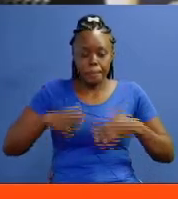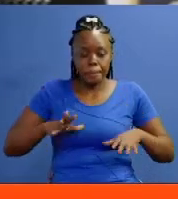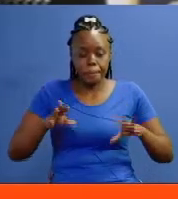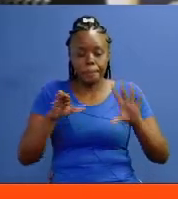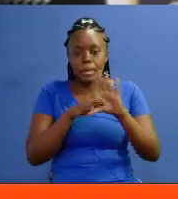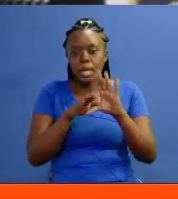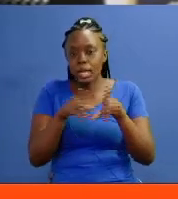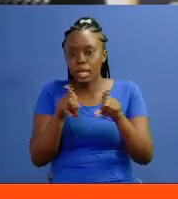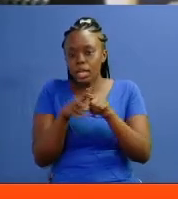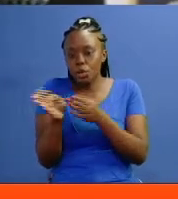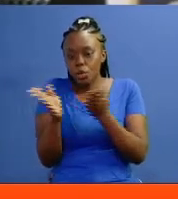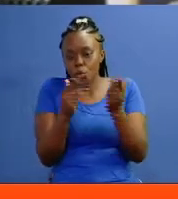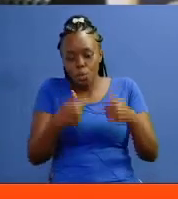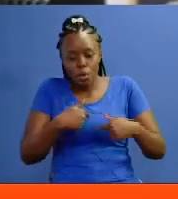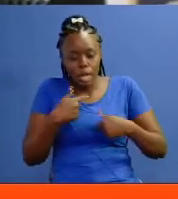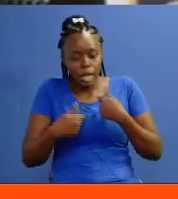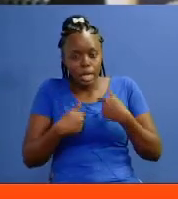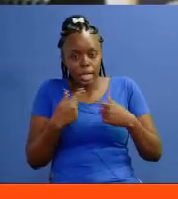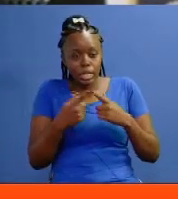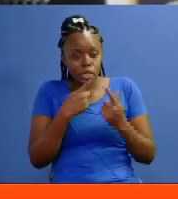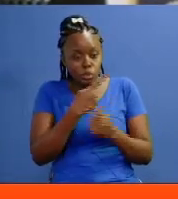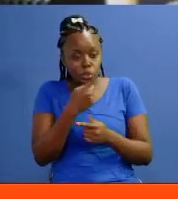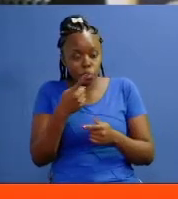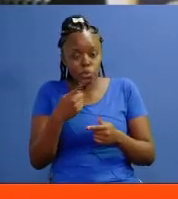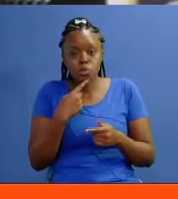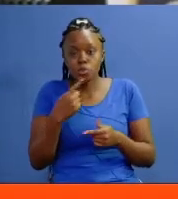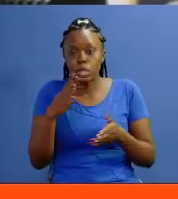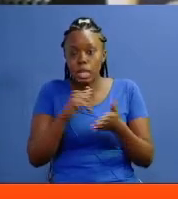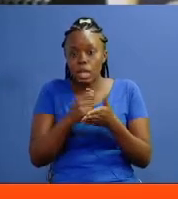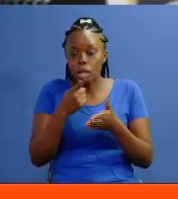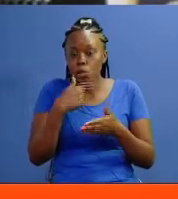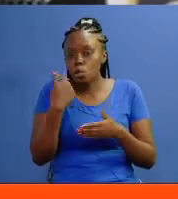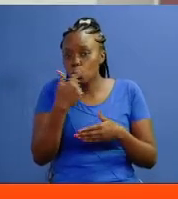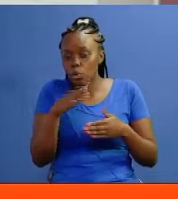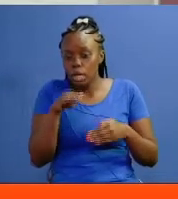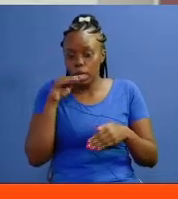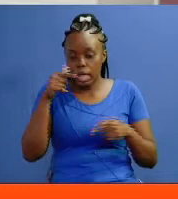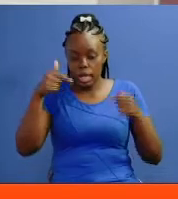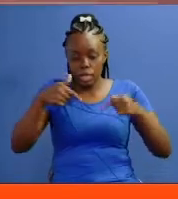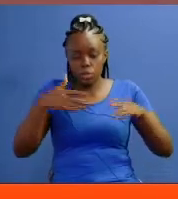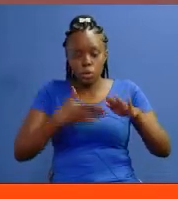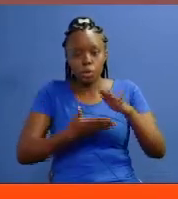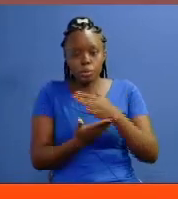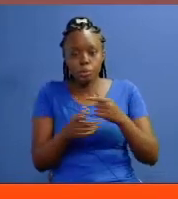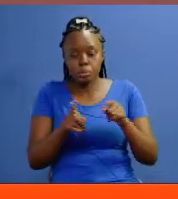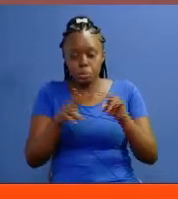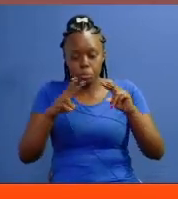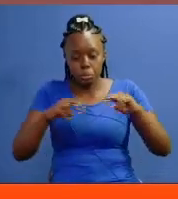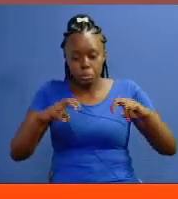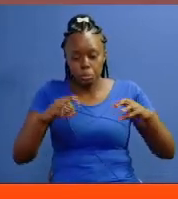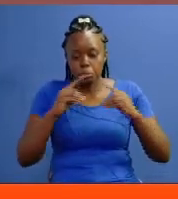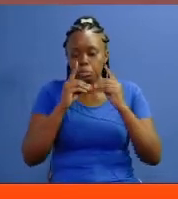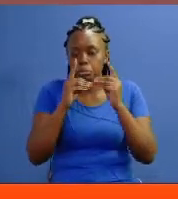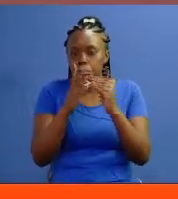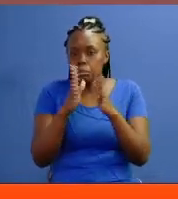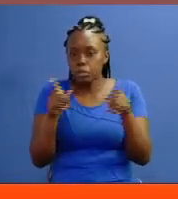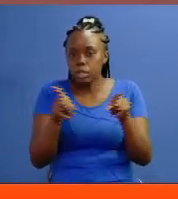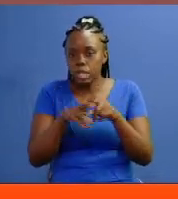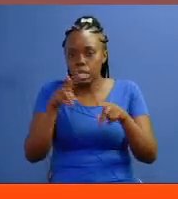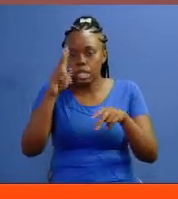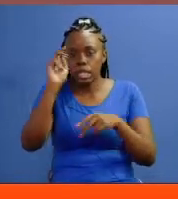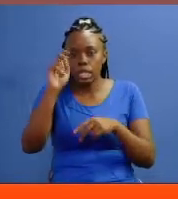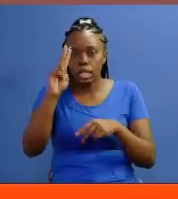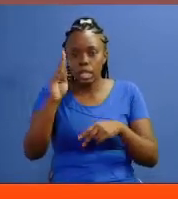to introduce themselves to you so that you know who will ask you questions this morning. Director of Research and Support at the Kenyatta